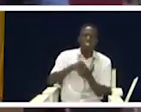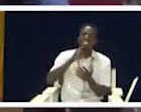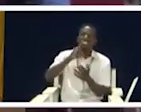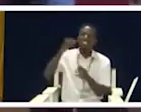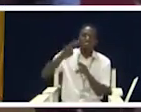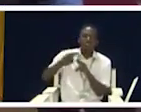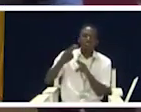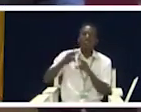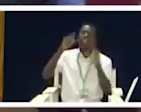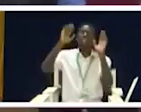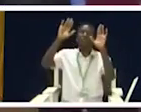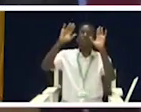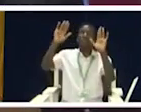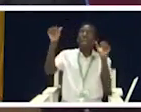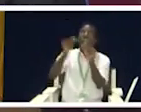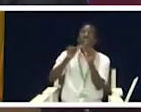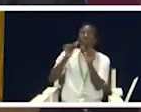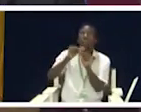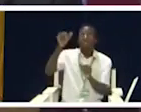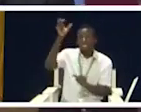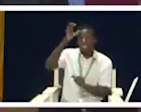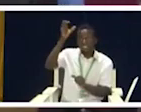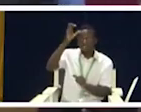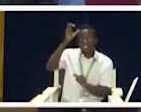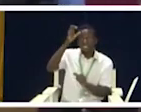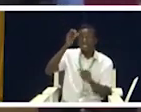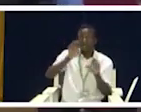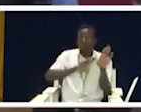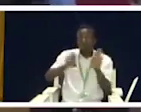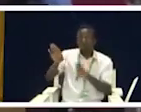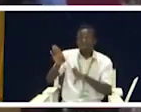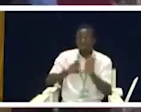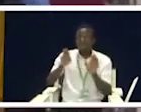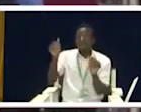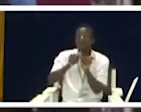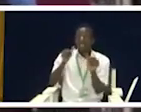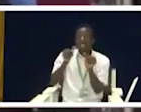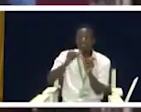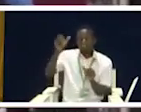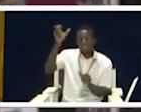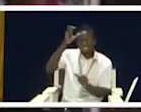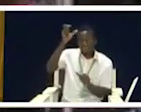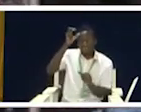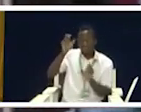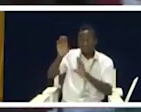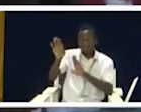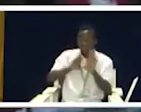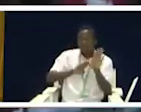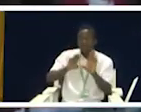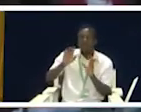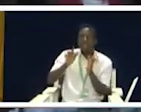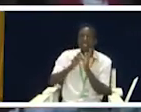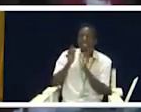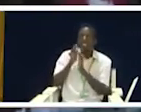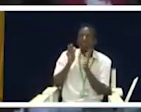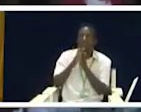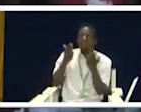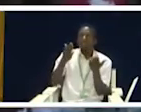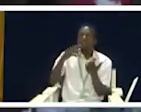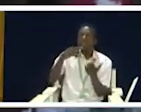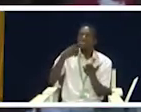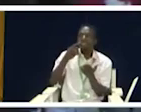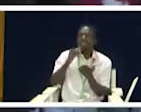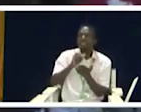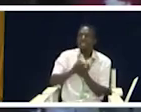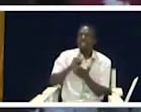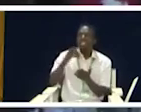Every demonic habit, sharakada barabara, every demonic trait, 1 John 3 verse 8, the Son of Man